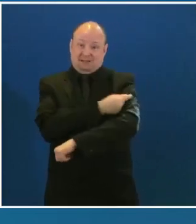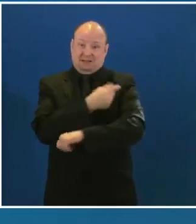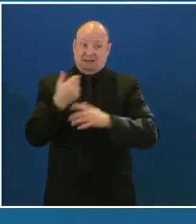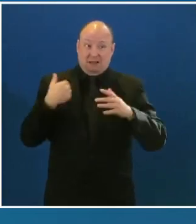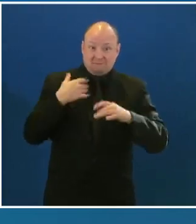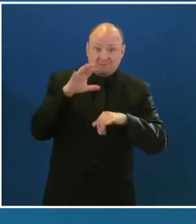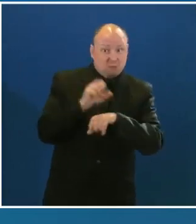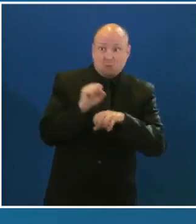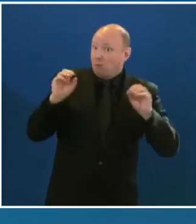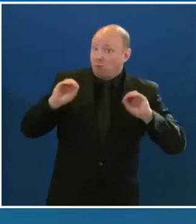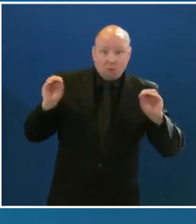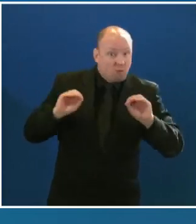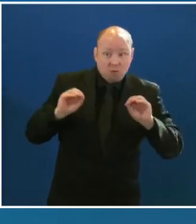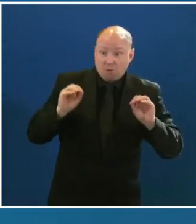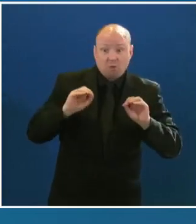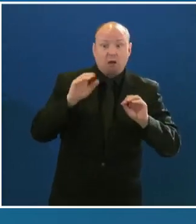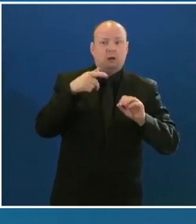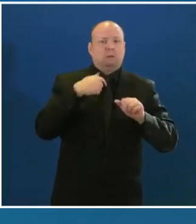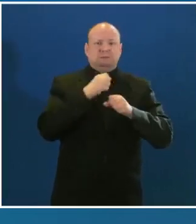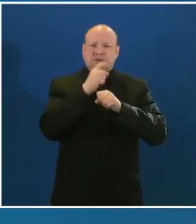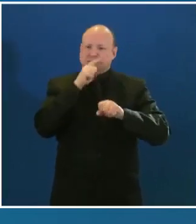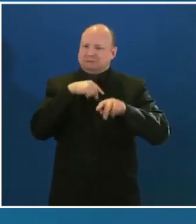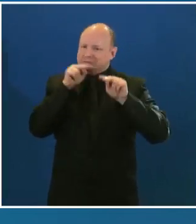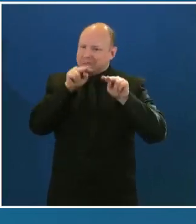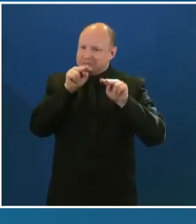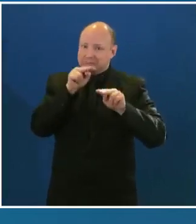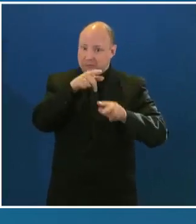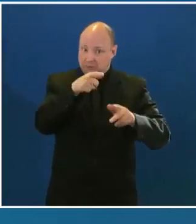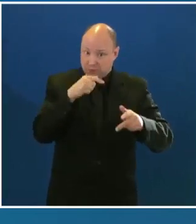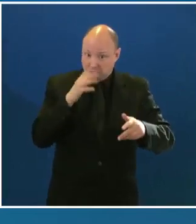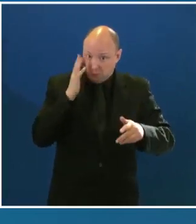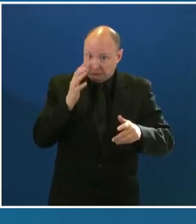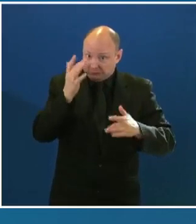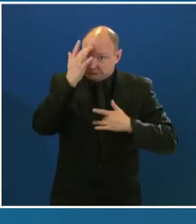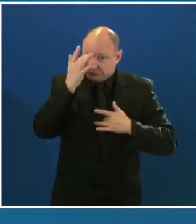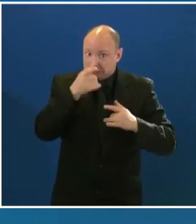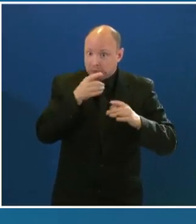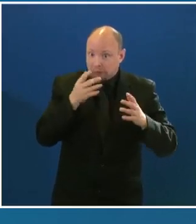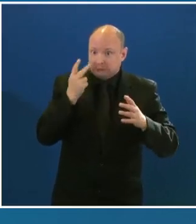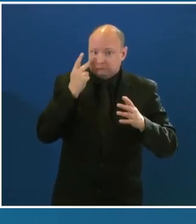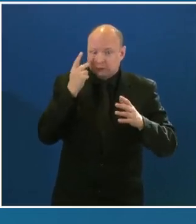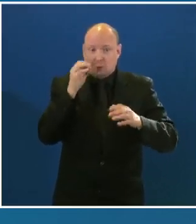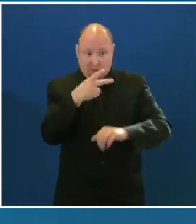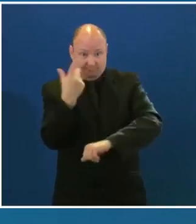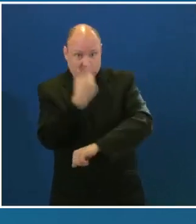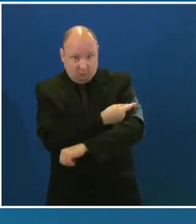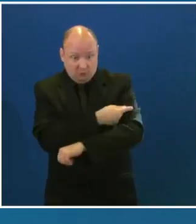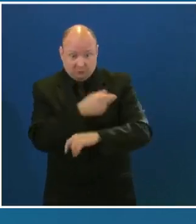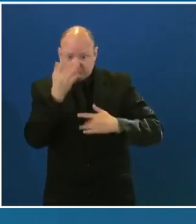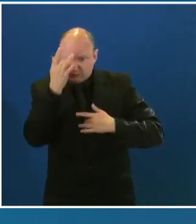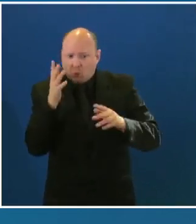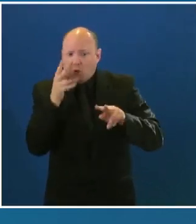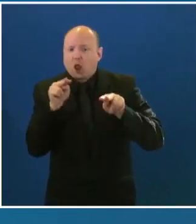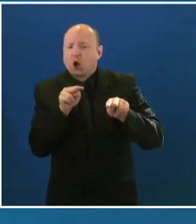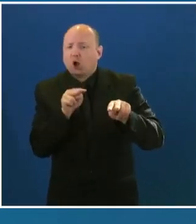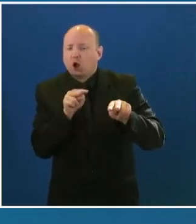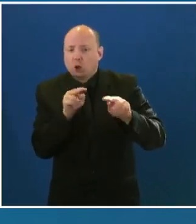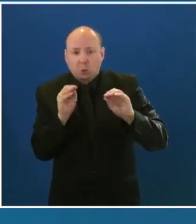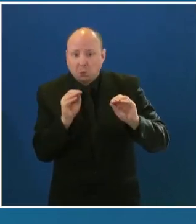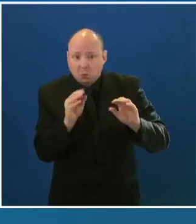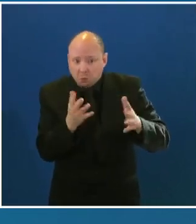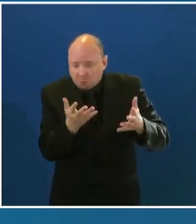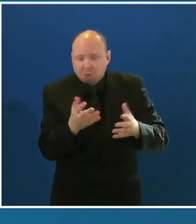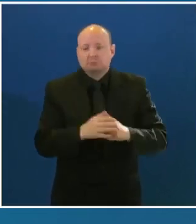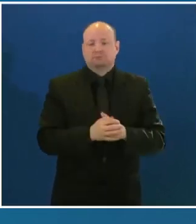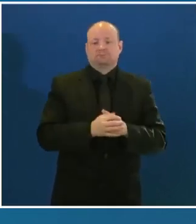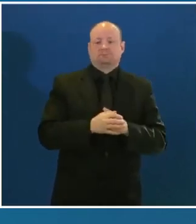for adverse reaction and safety. And as I shared in my previous update, as someone who's eligible for the vaccine,